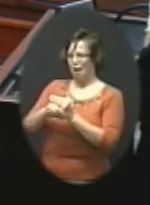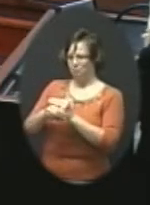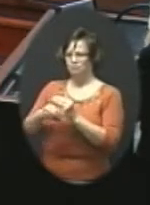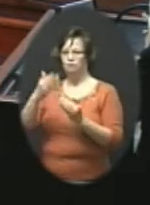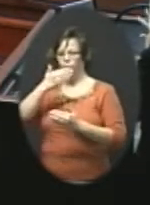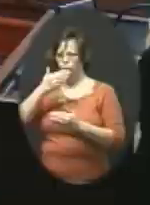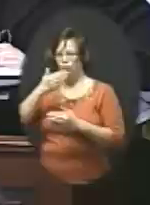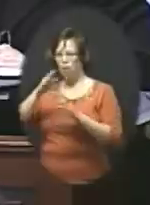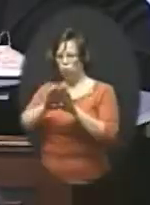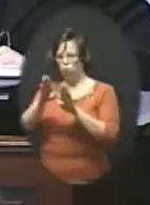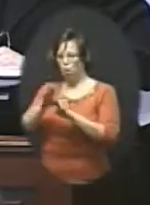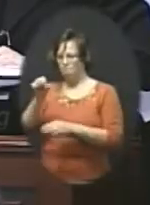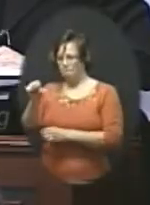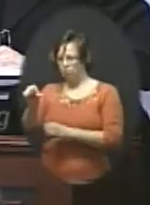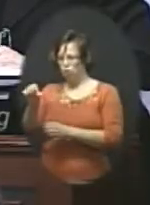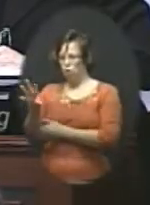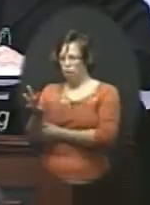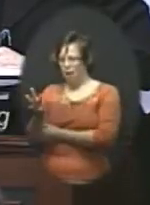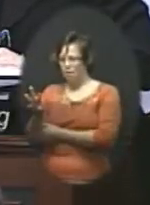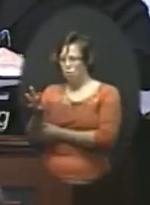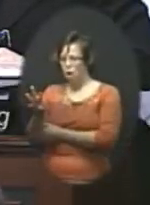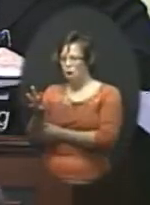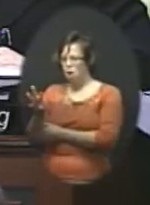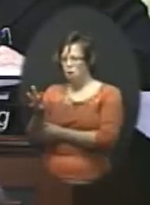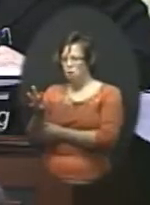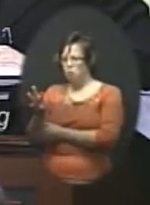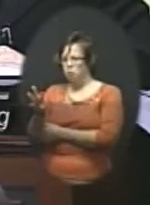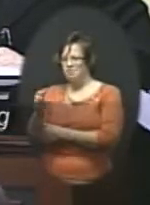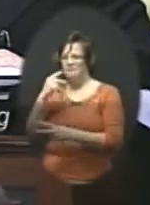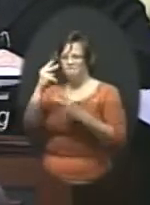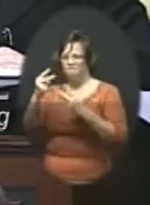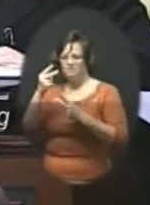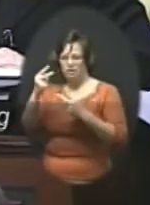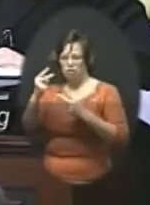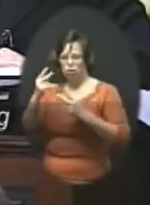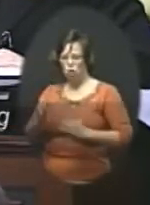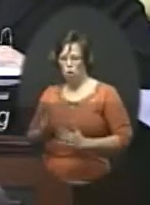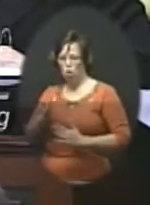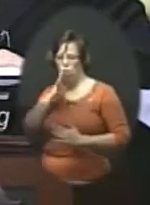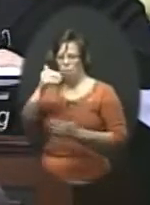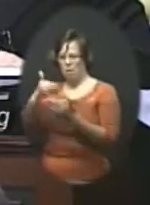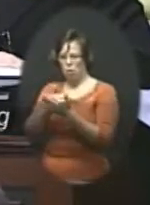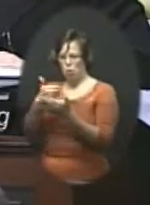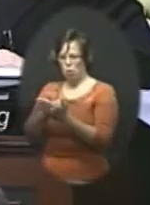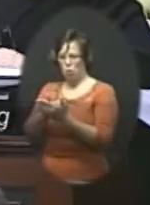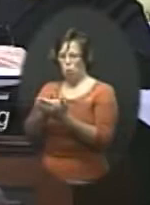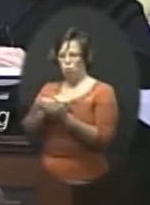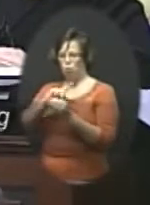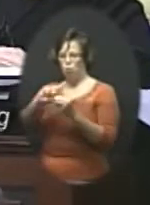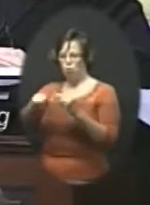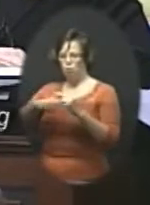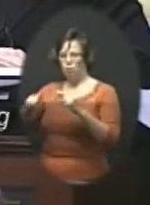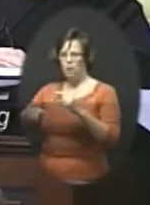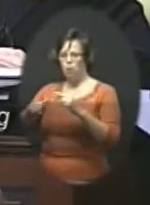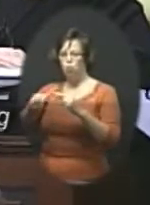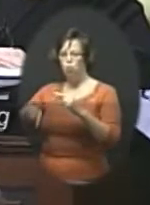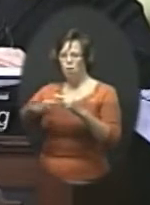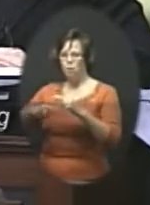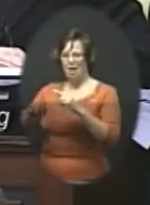door, buzzer camera, that kind of visitor protocol will be new as we add these devices at middle and high